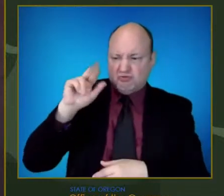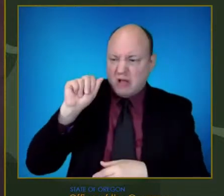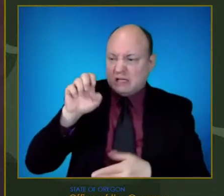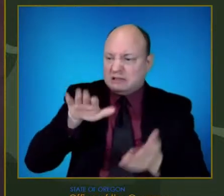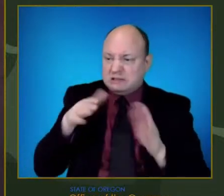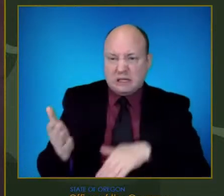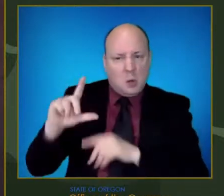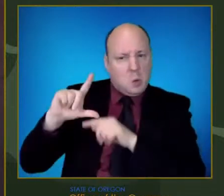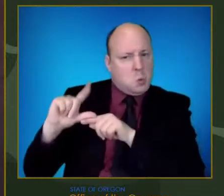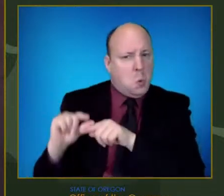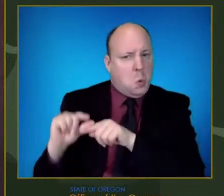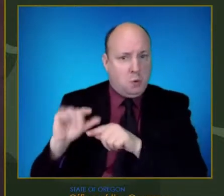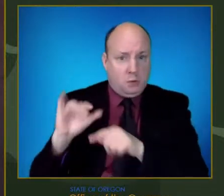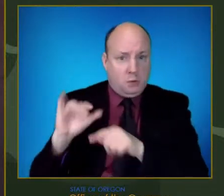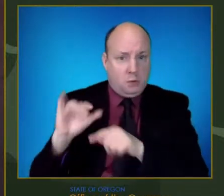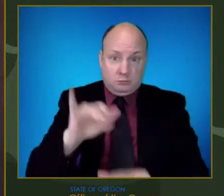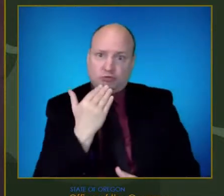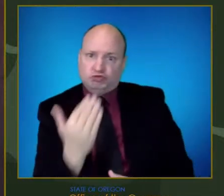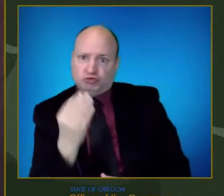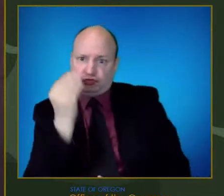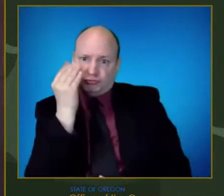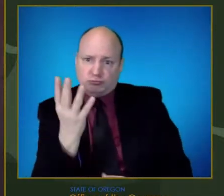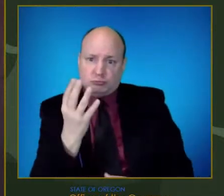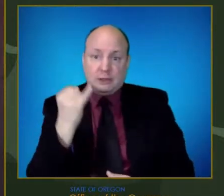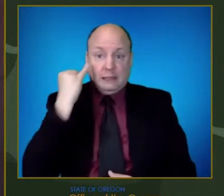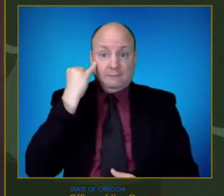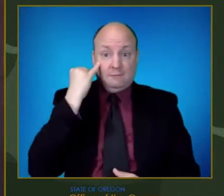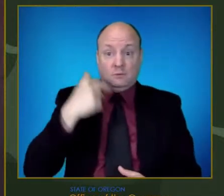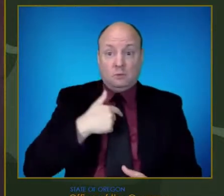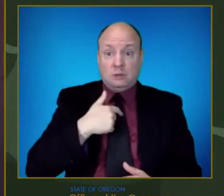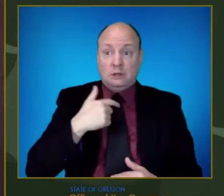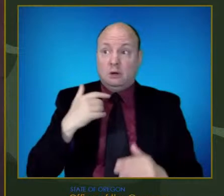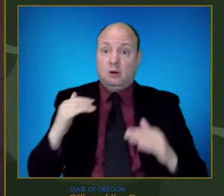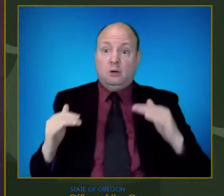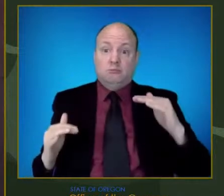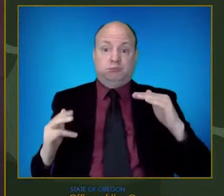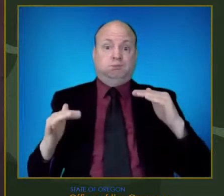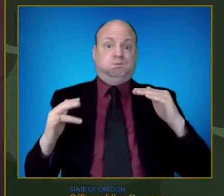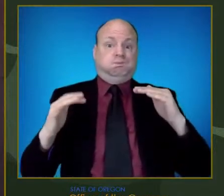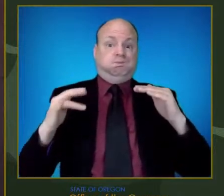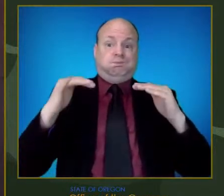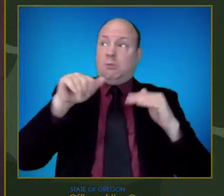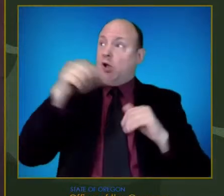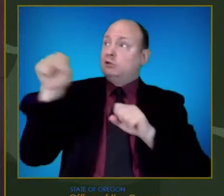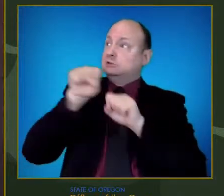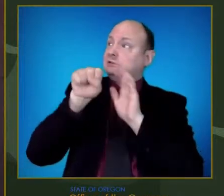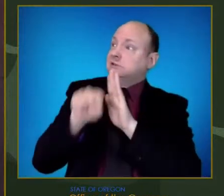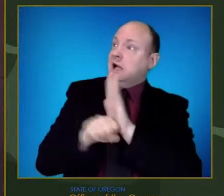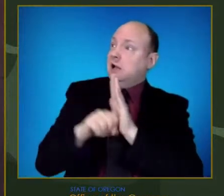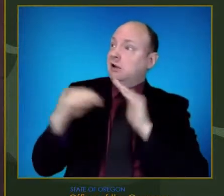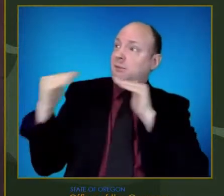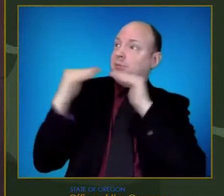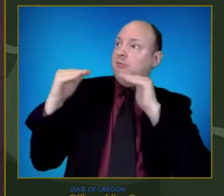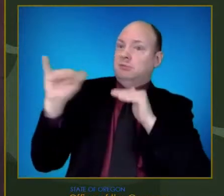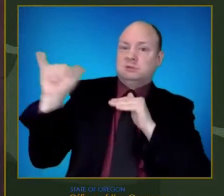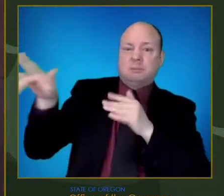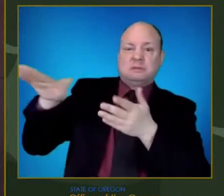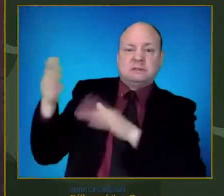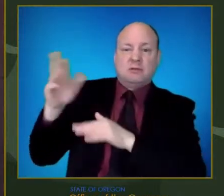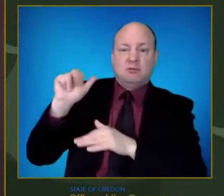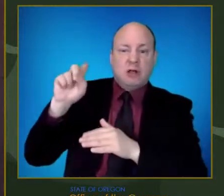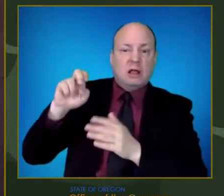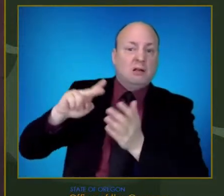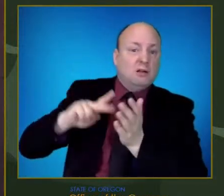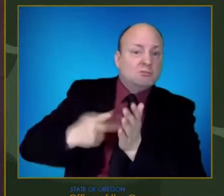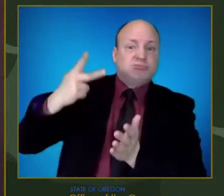many deaths per capita as the rest of the country, roughly 3 times as many Oregonians